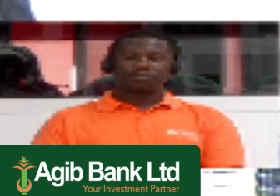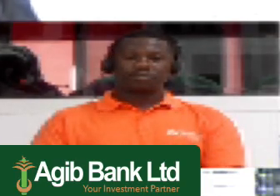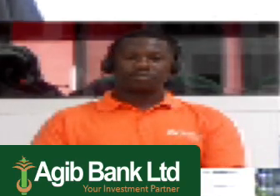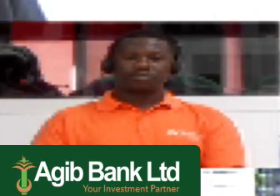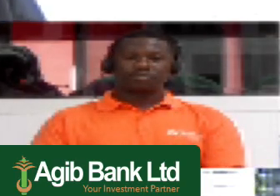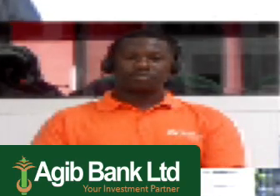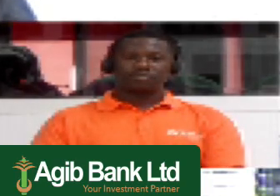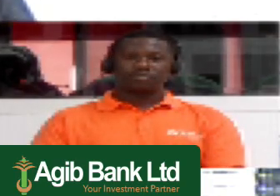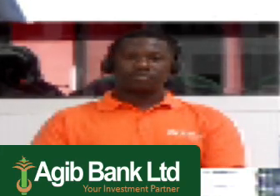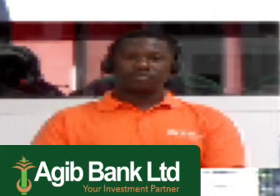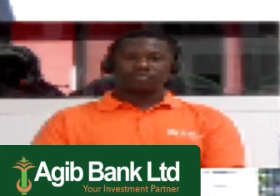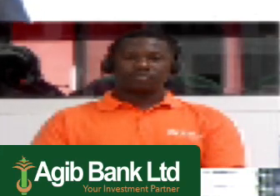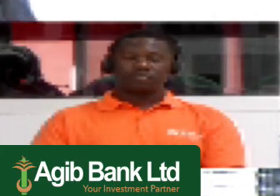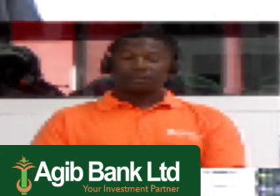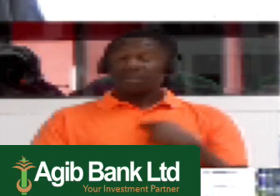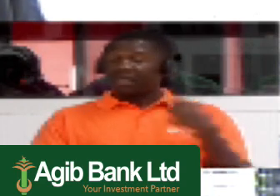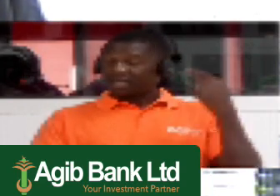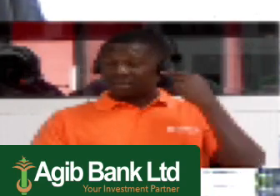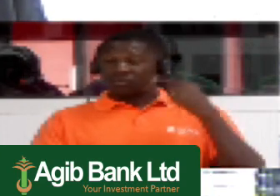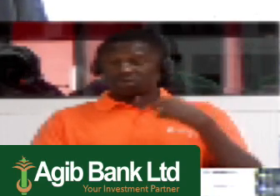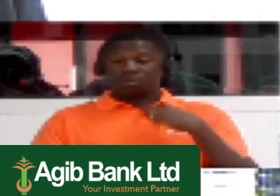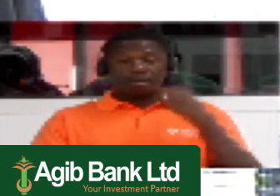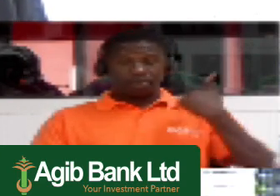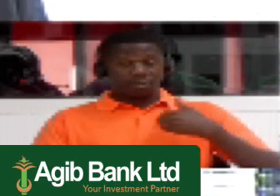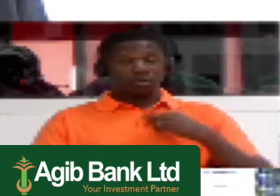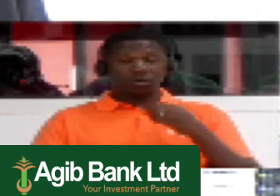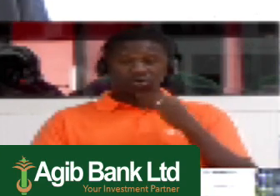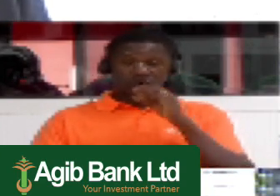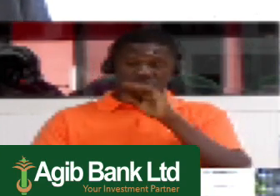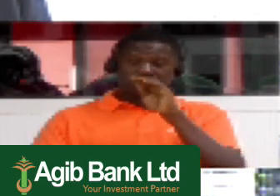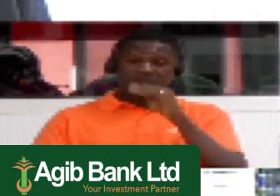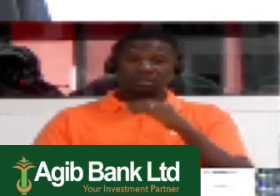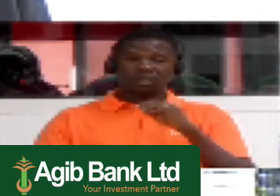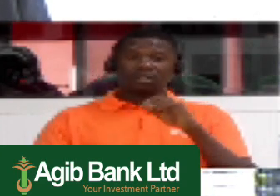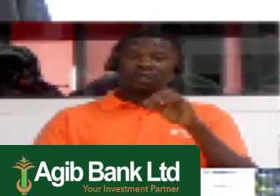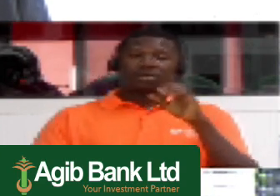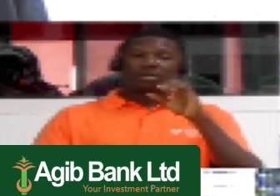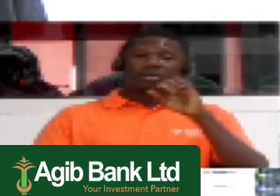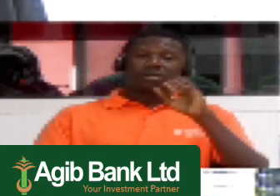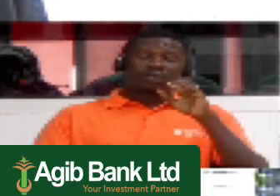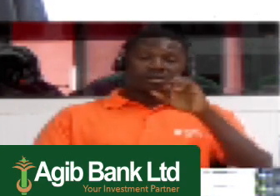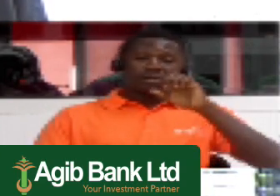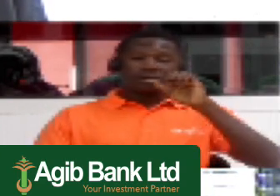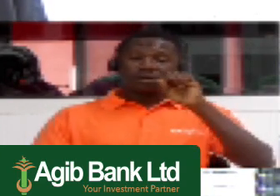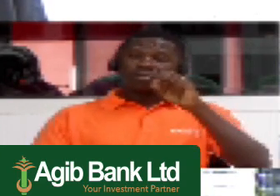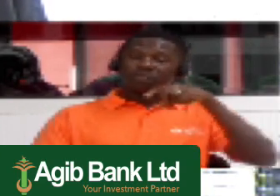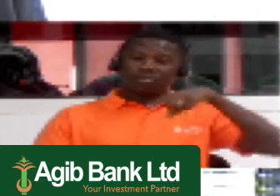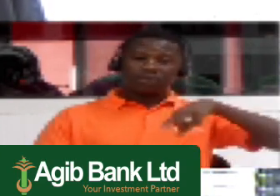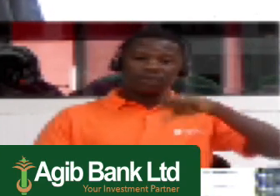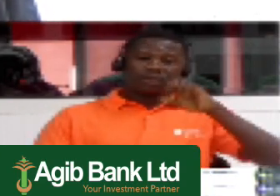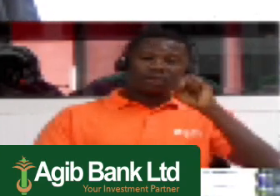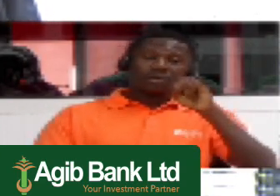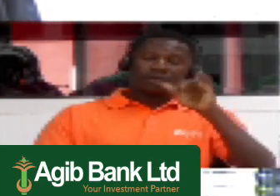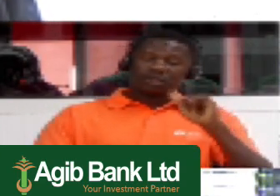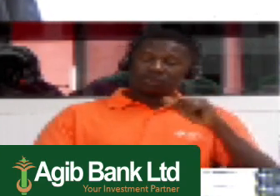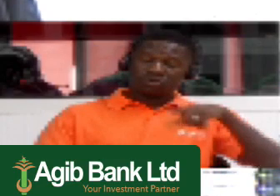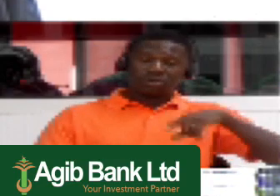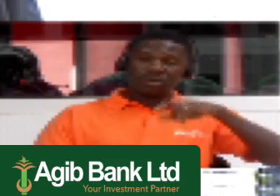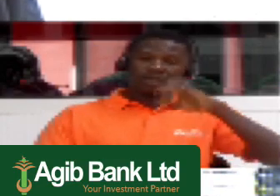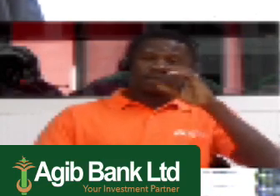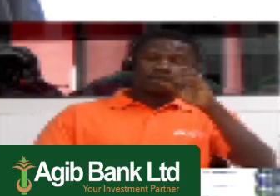Nkamwele dol ka fo saika. I hear some people call it saika. Dol ka fo nya o mu kos o fana ya kele fo kos